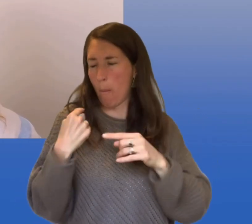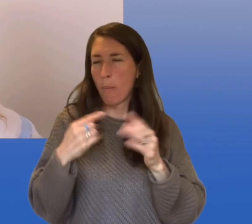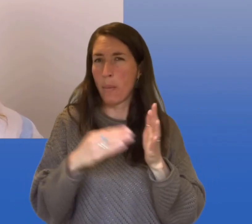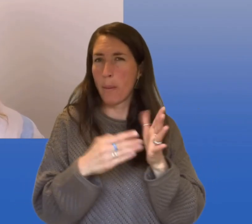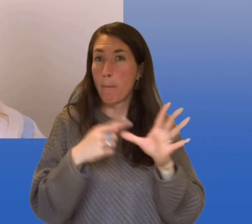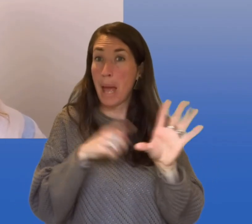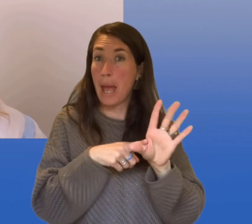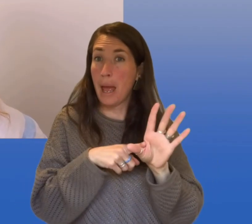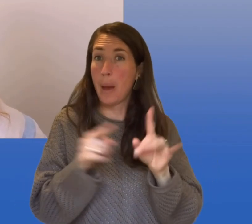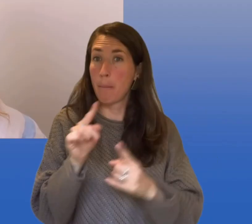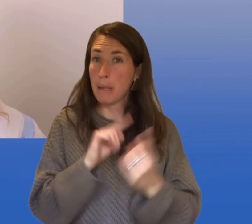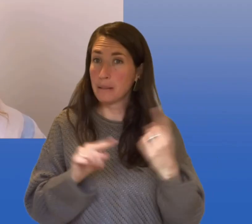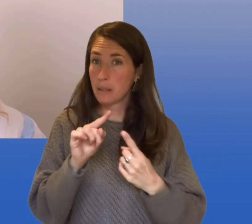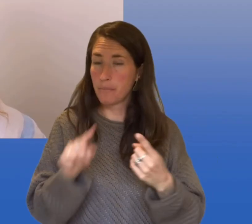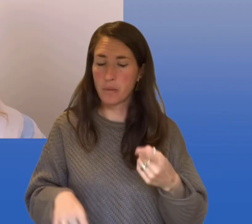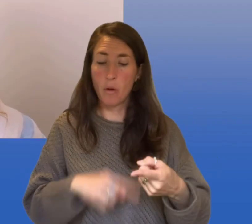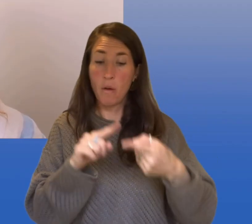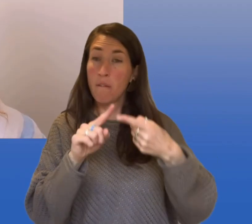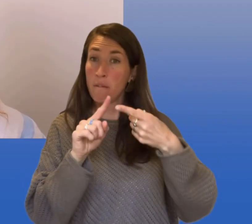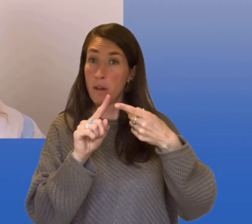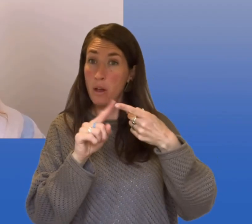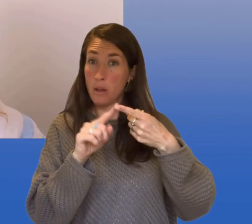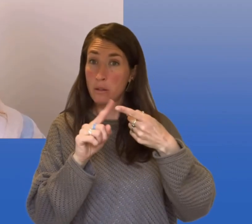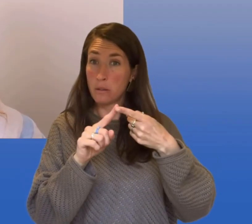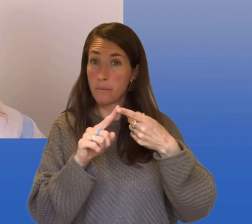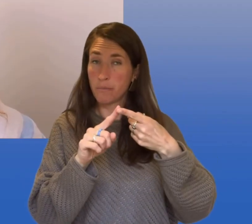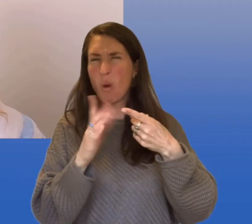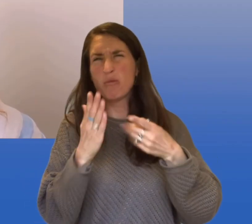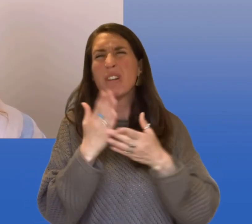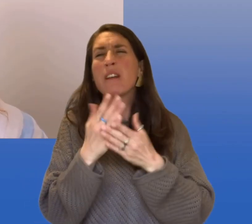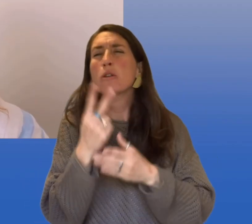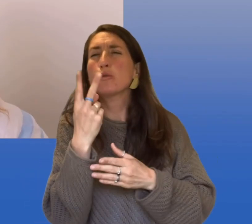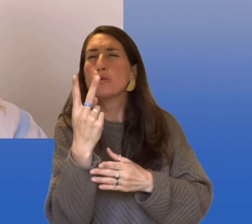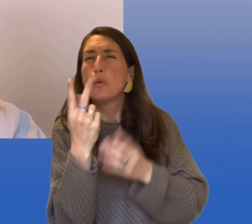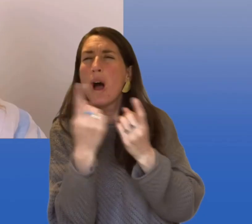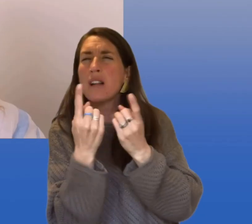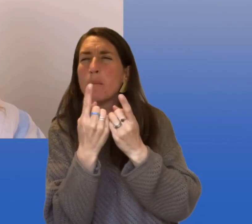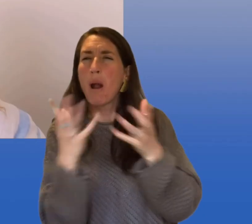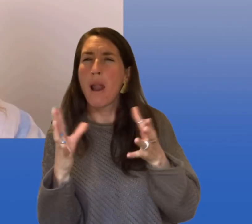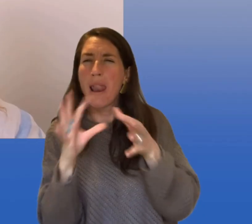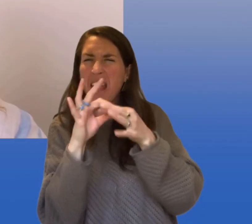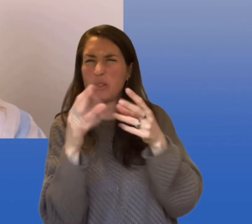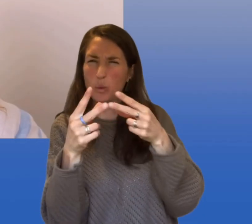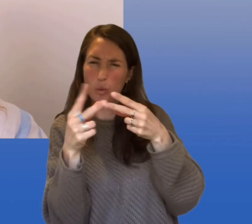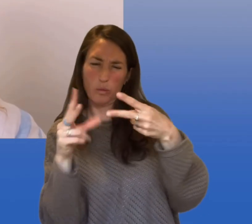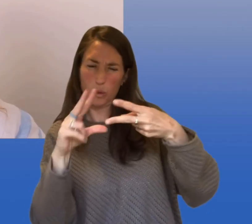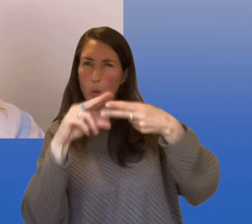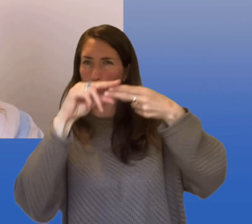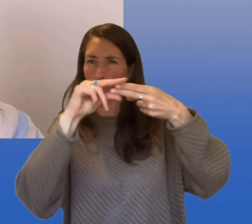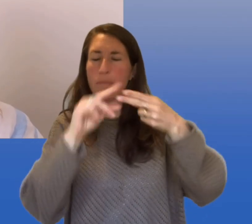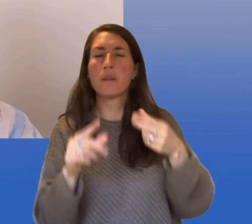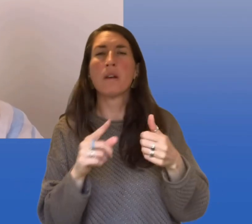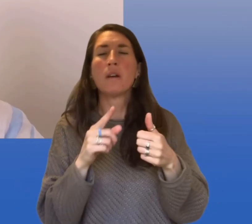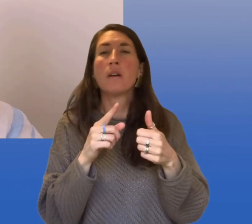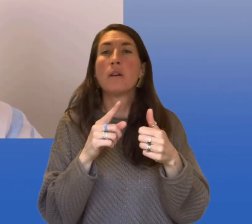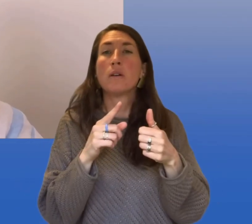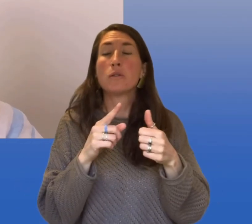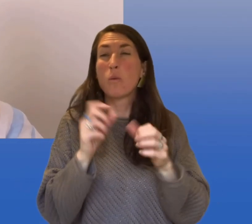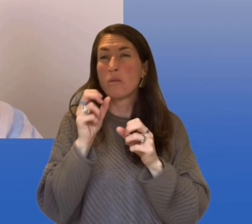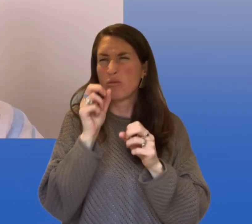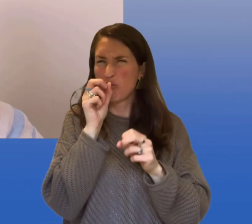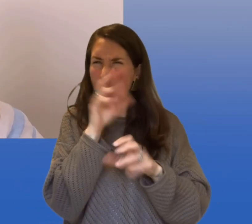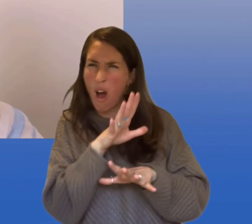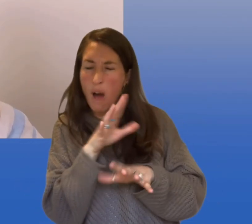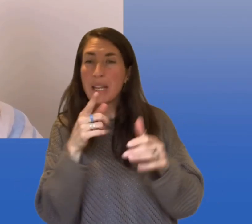meeting. So first of all, we looked at, well, it's 2 items, but they're closely linked. So we looked at our